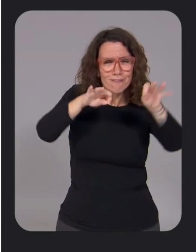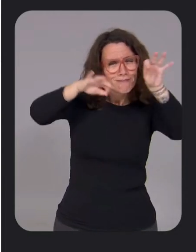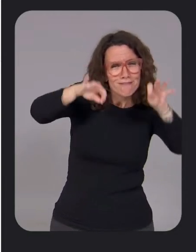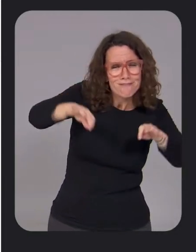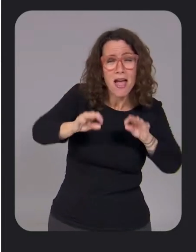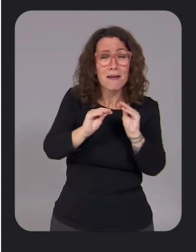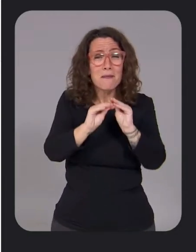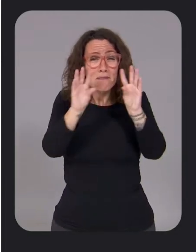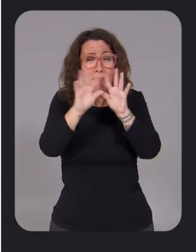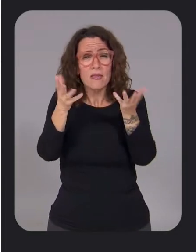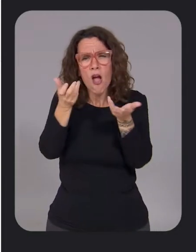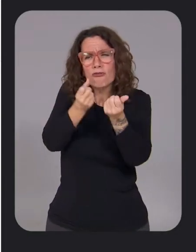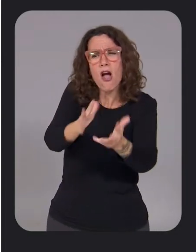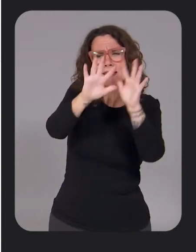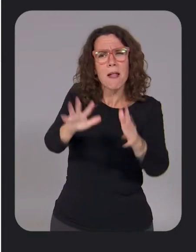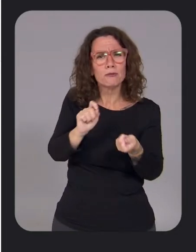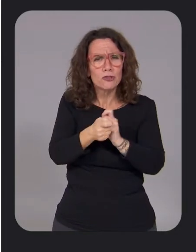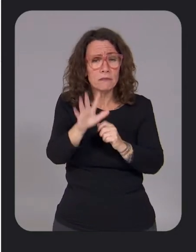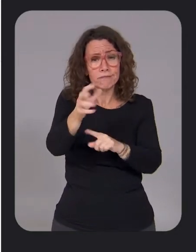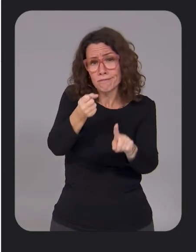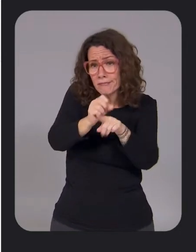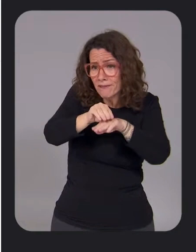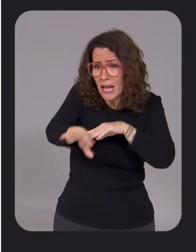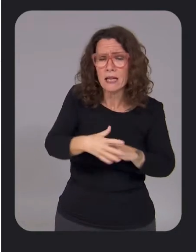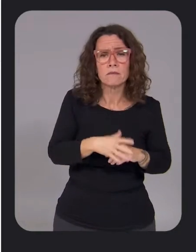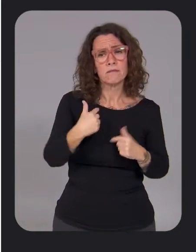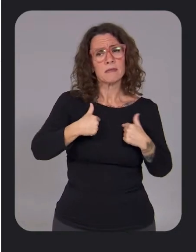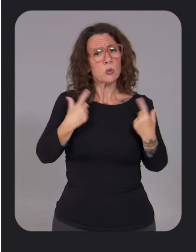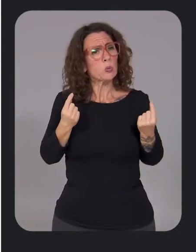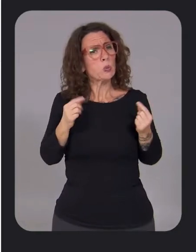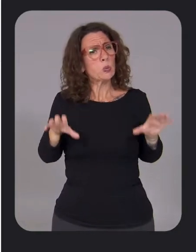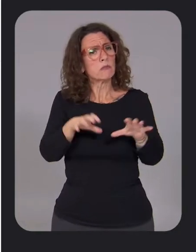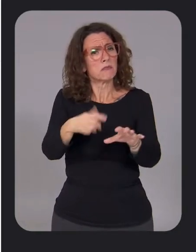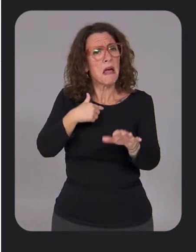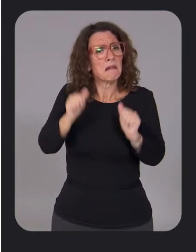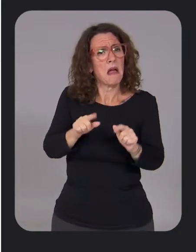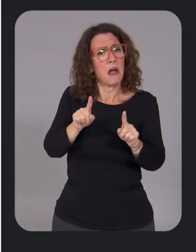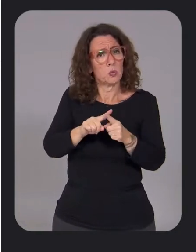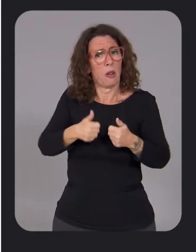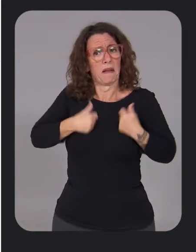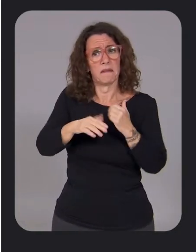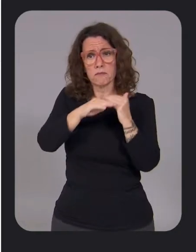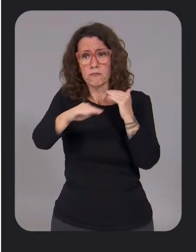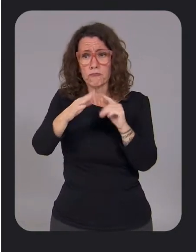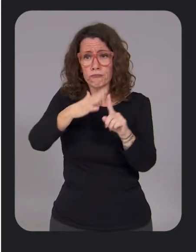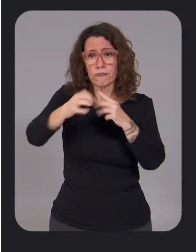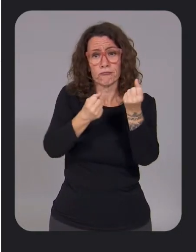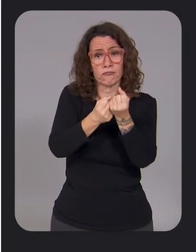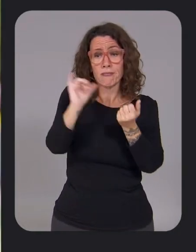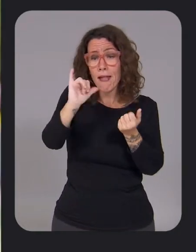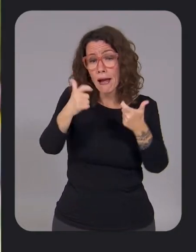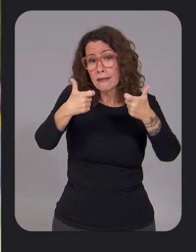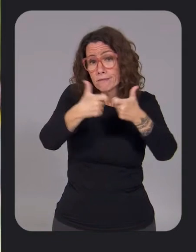effects, and even actions you can take to live more sustainably, like using energy-efficient appliances or taking public